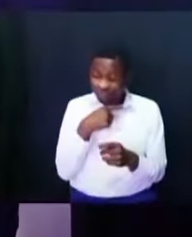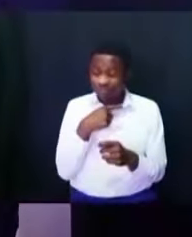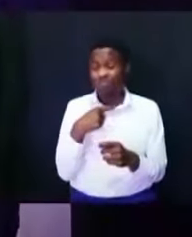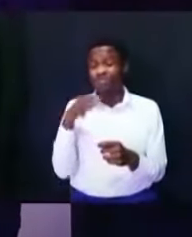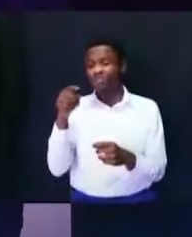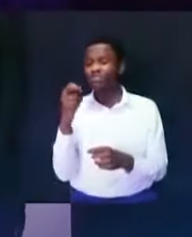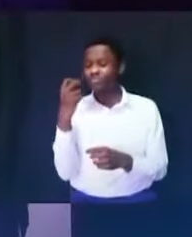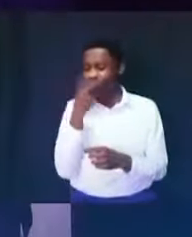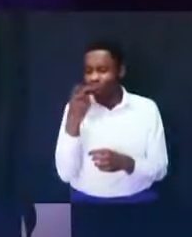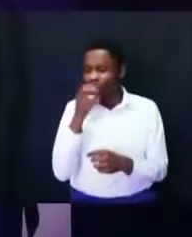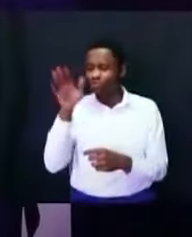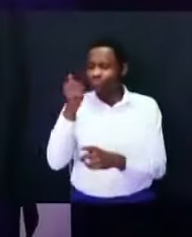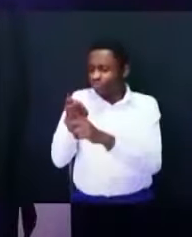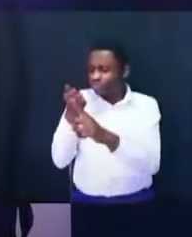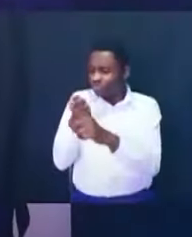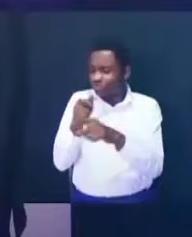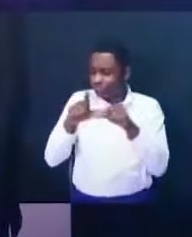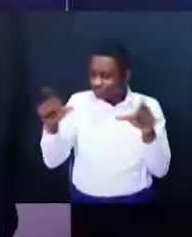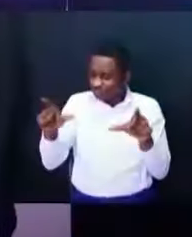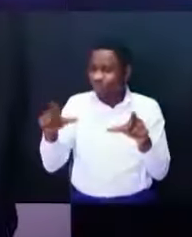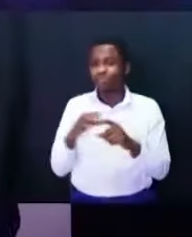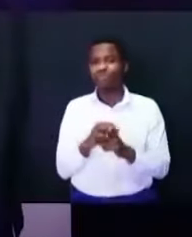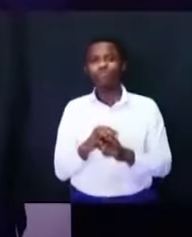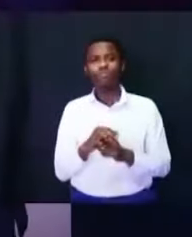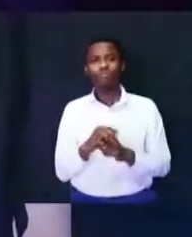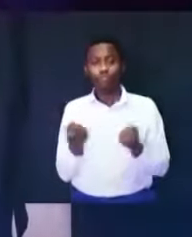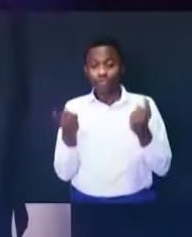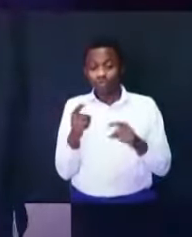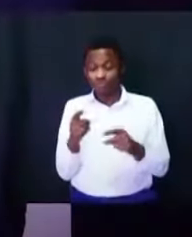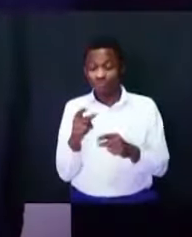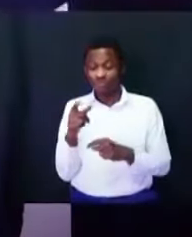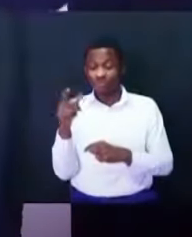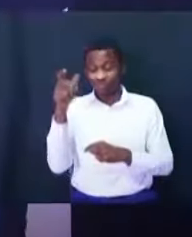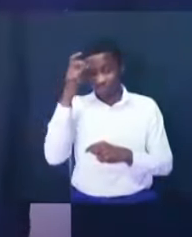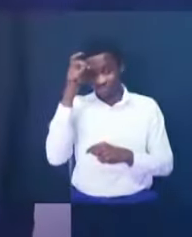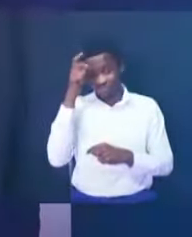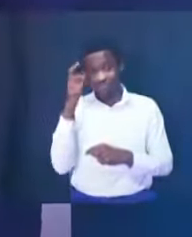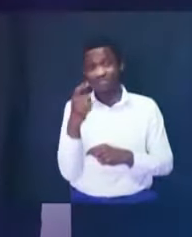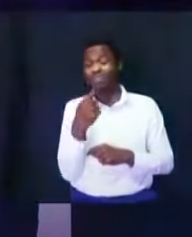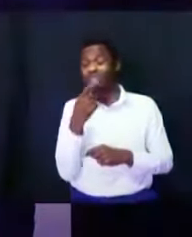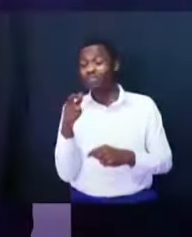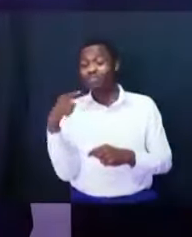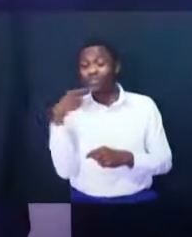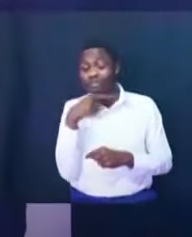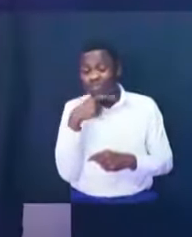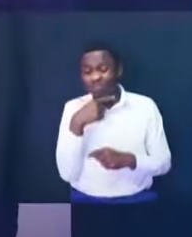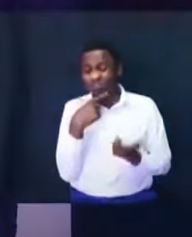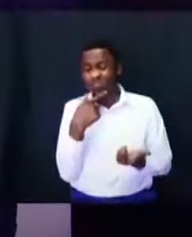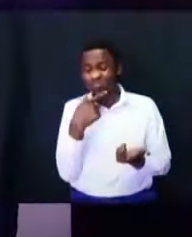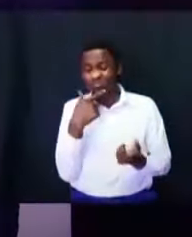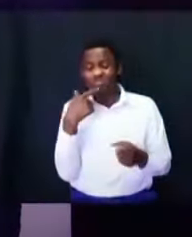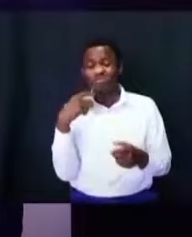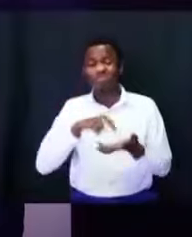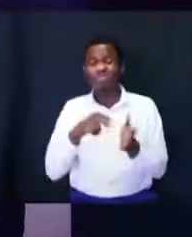speaks his native language when the devil tells lies it